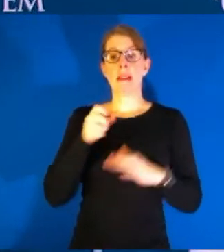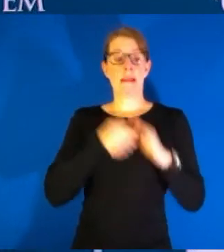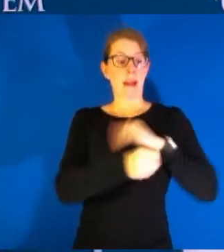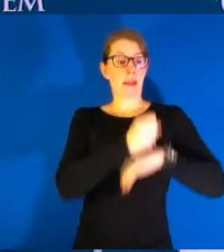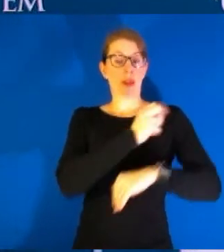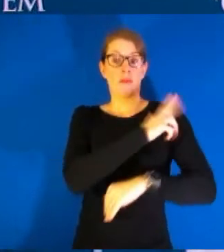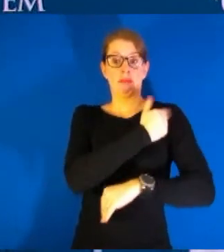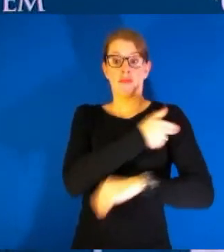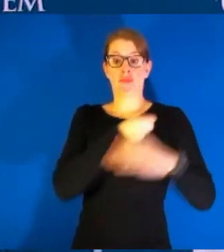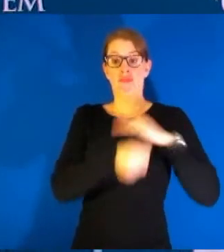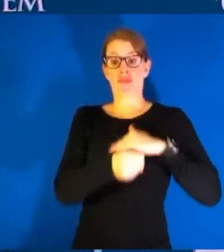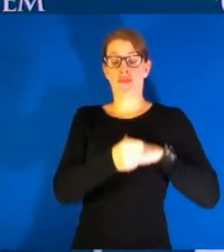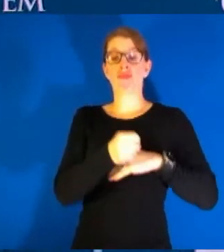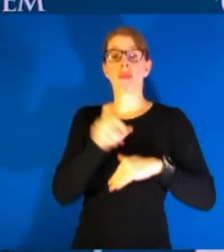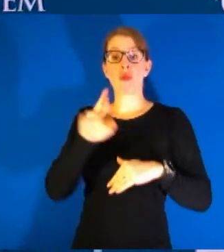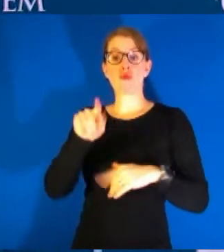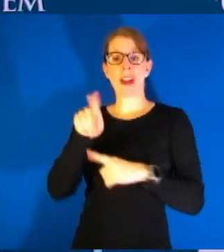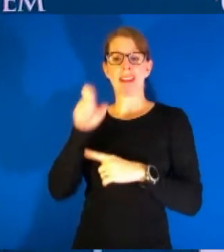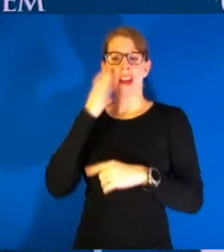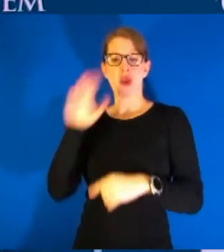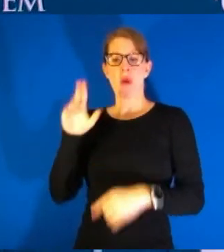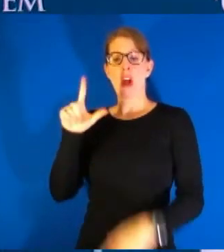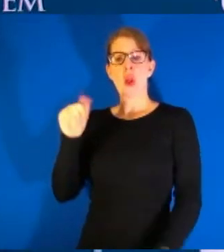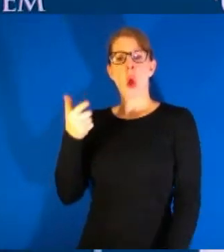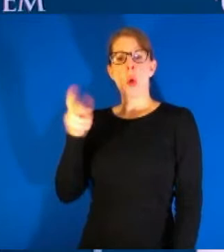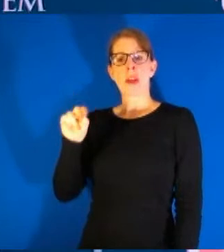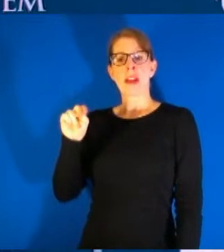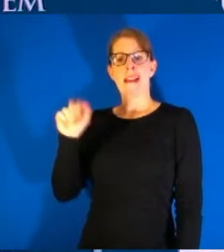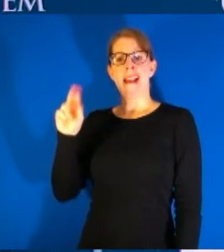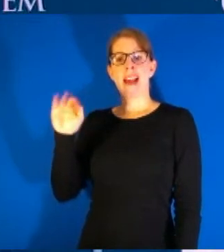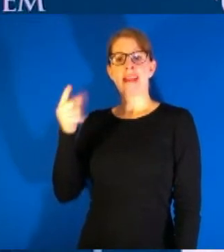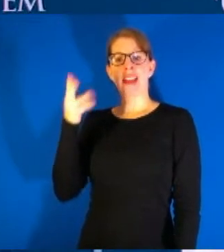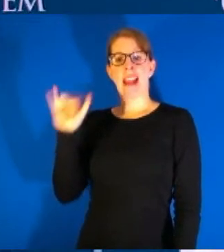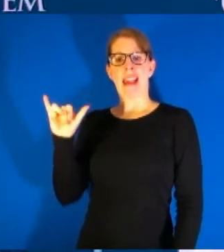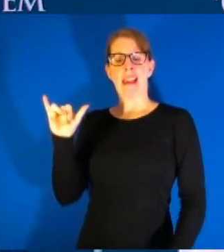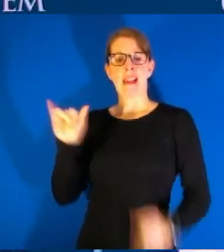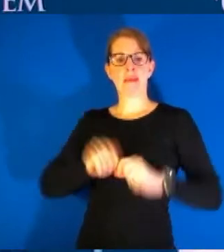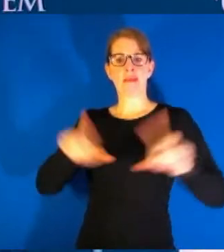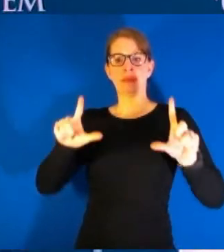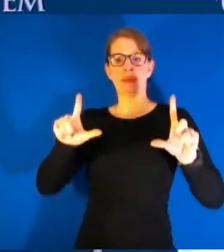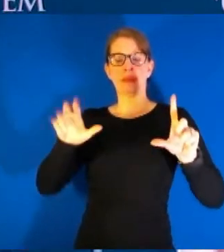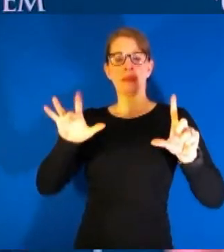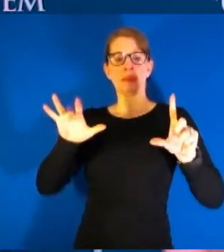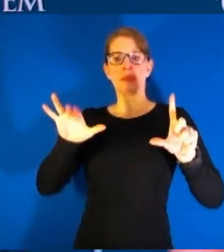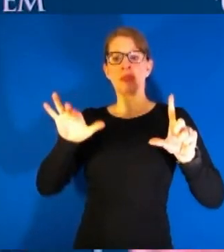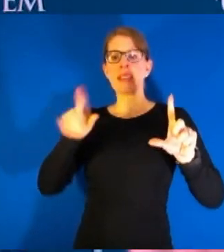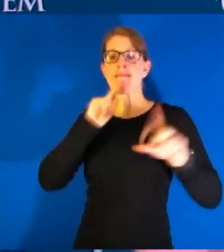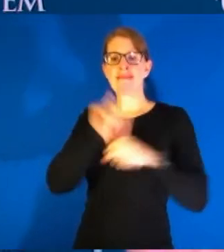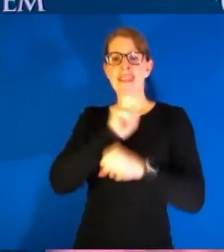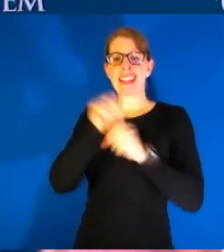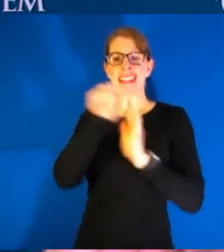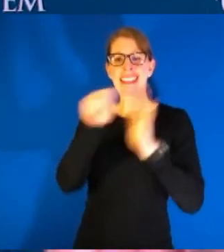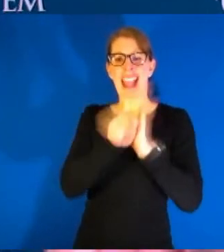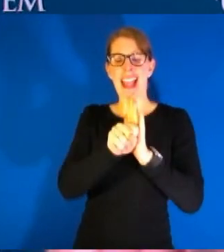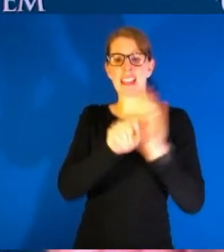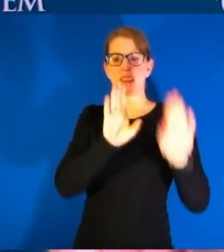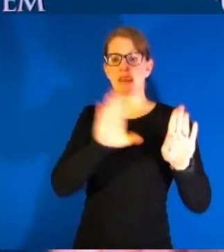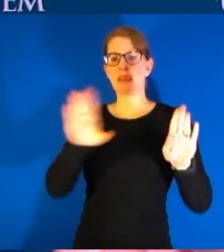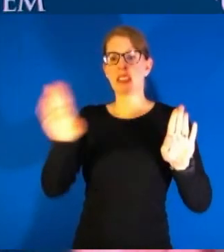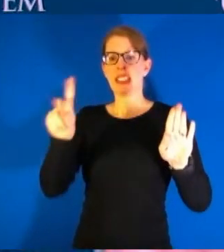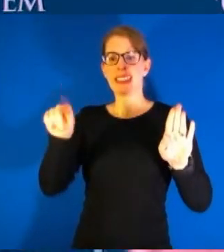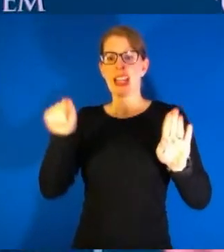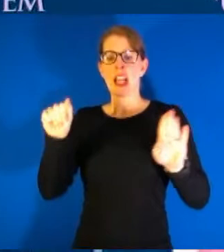guys if Logan and Anthony could pull their magic and look at the actual state by state data that's in the New York